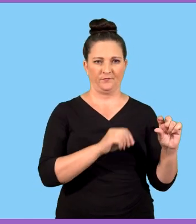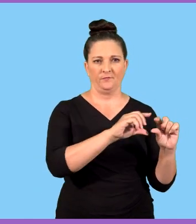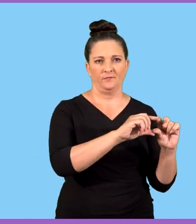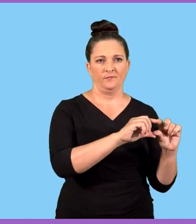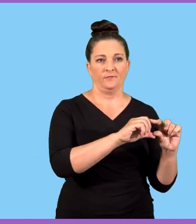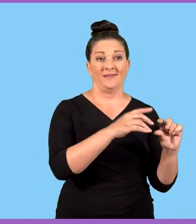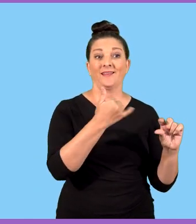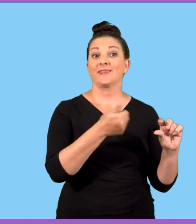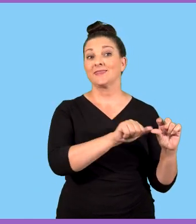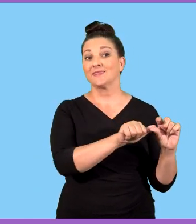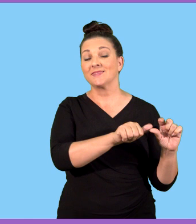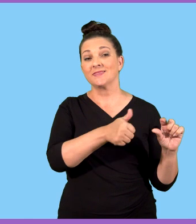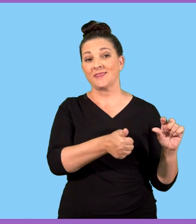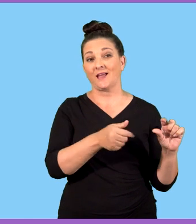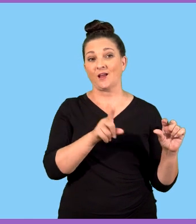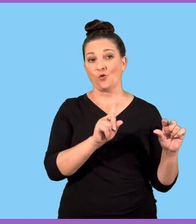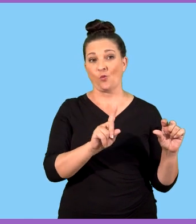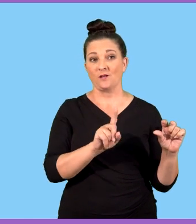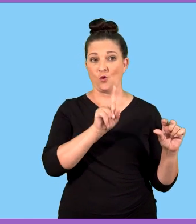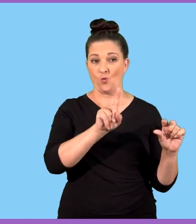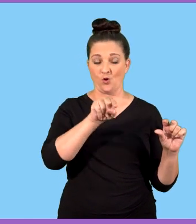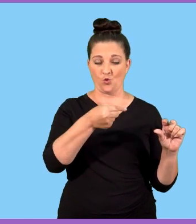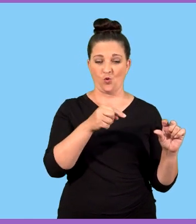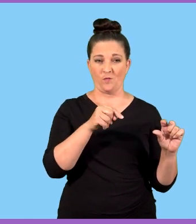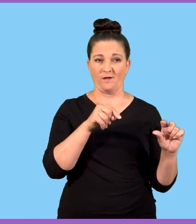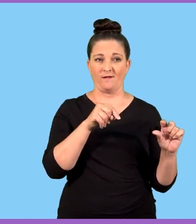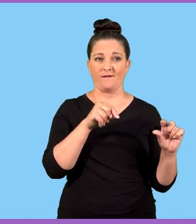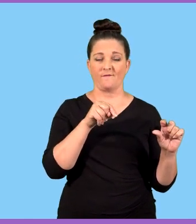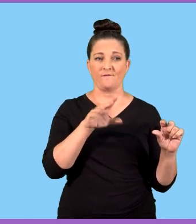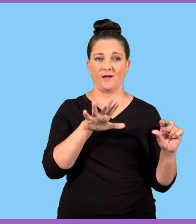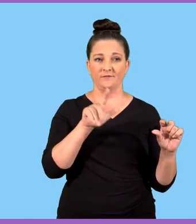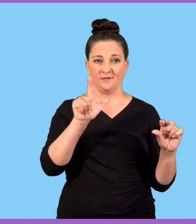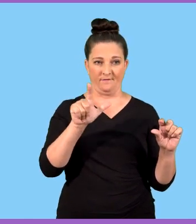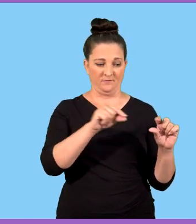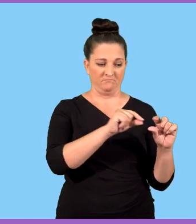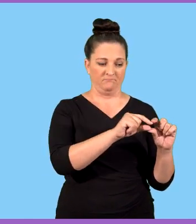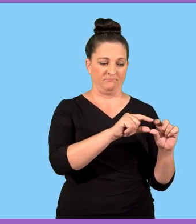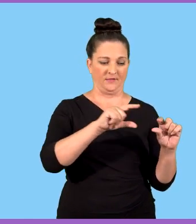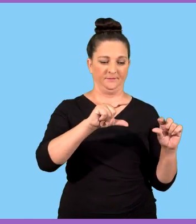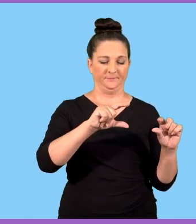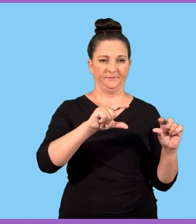All right. Next value we have 1,57.